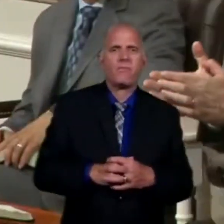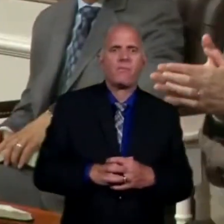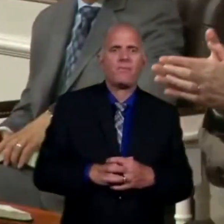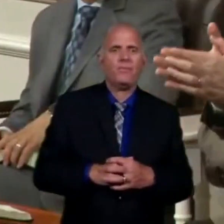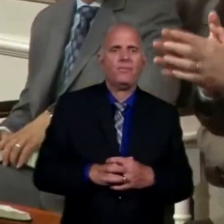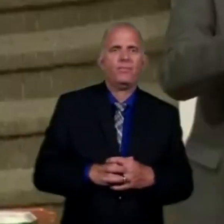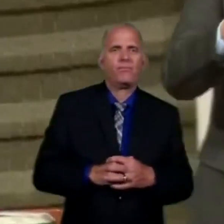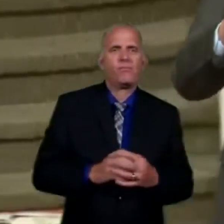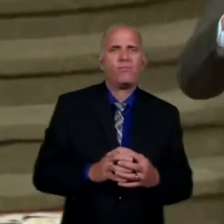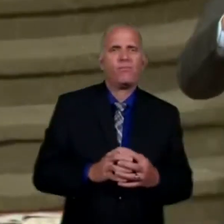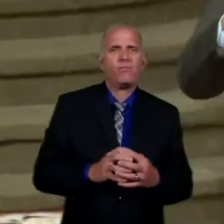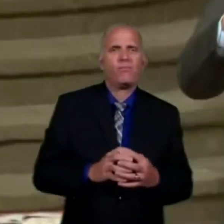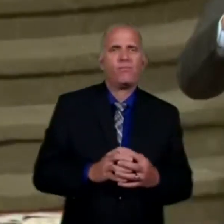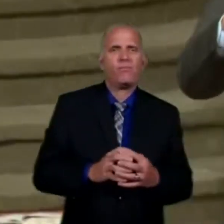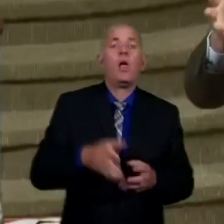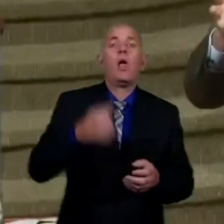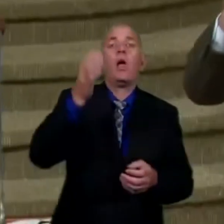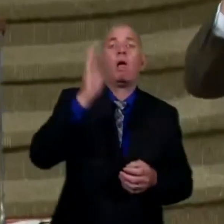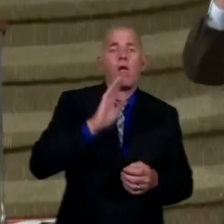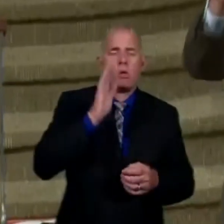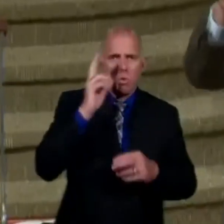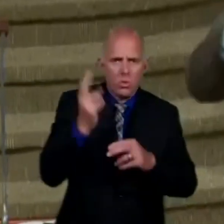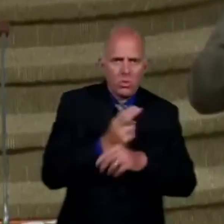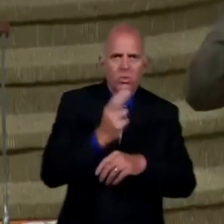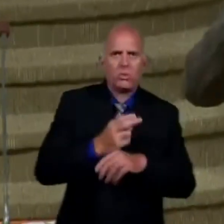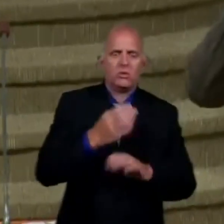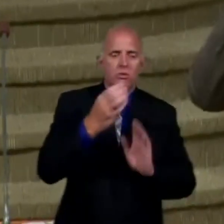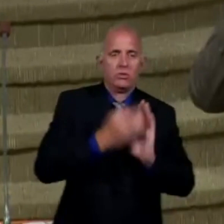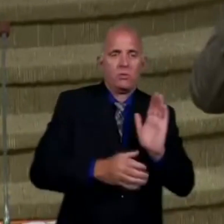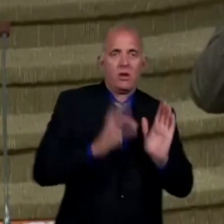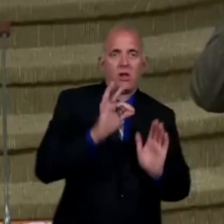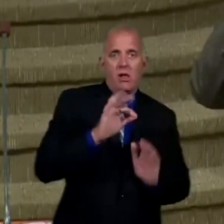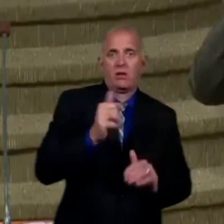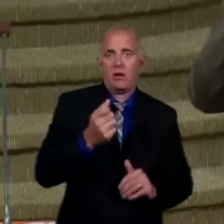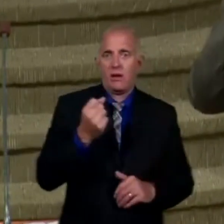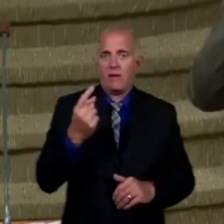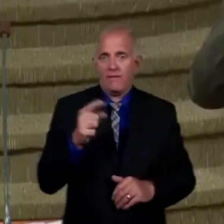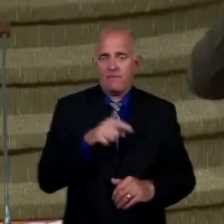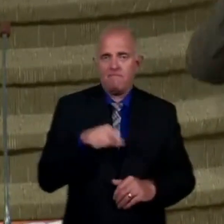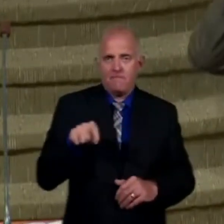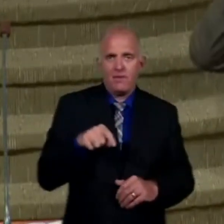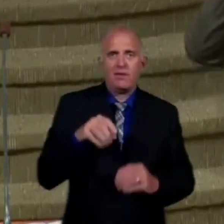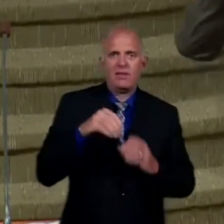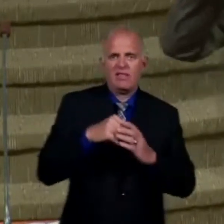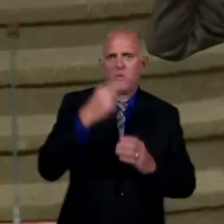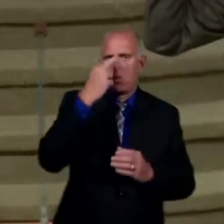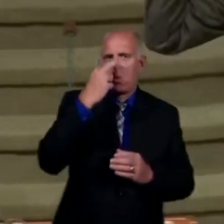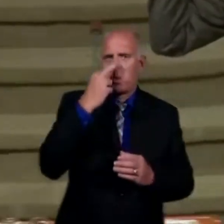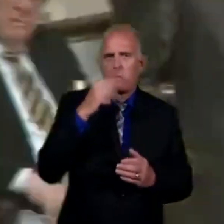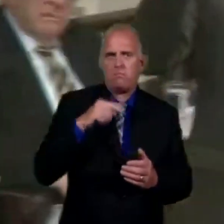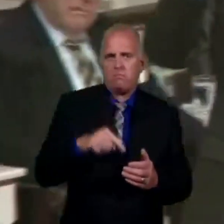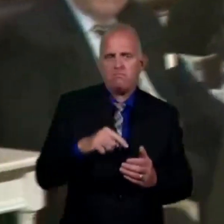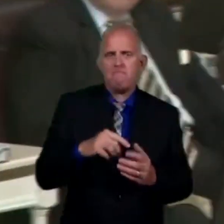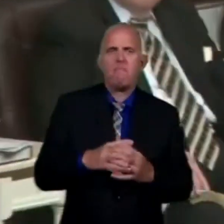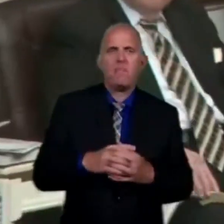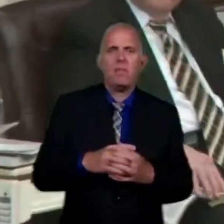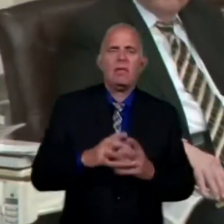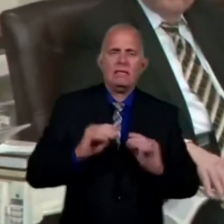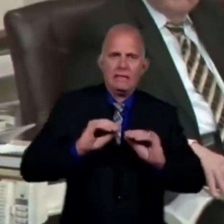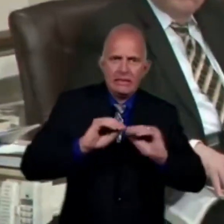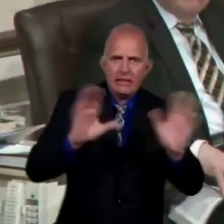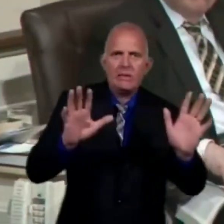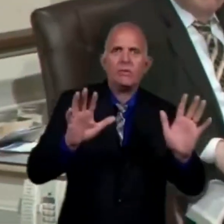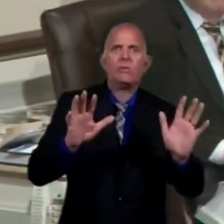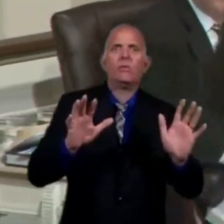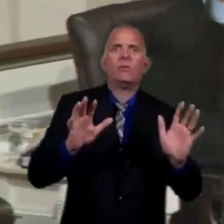But God is going to use chapters 9, 10, 11 of Romans to get people's head screwed on straight about